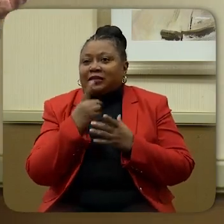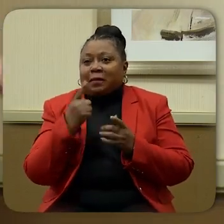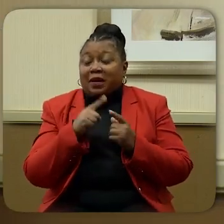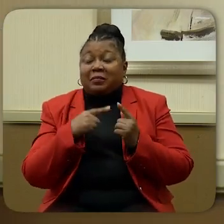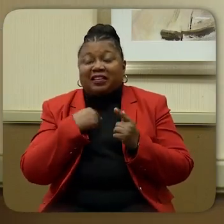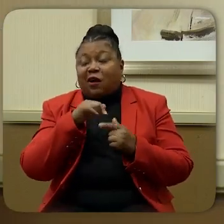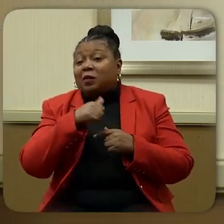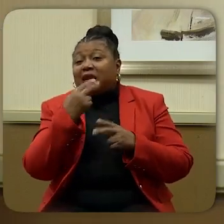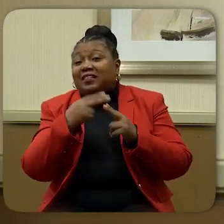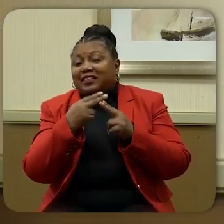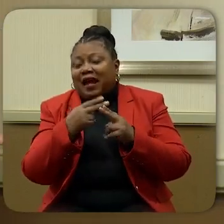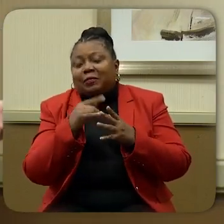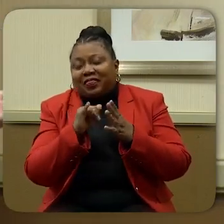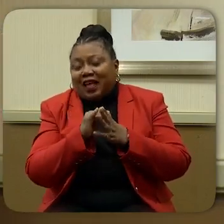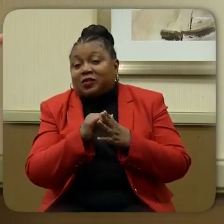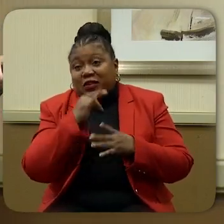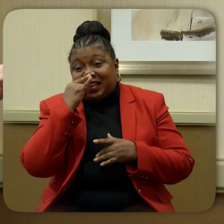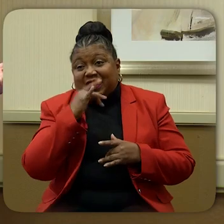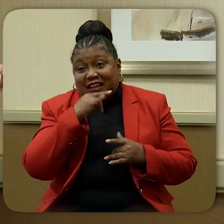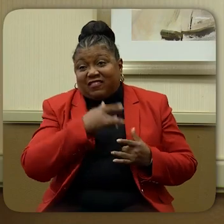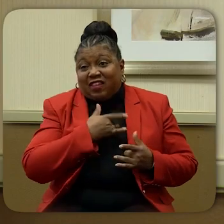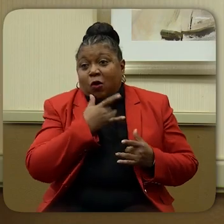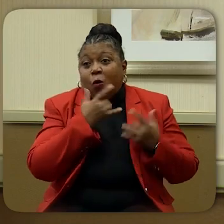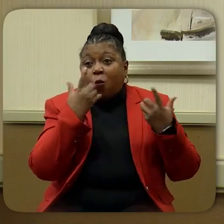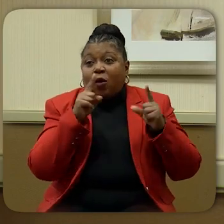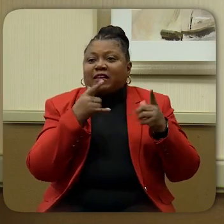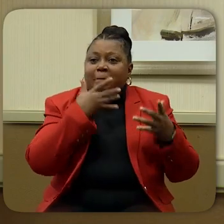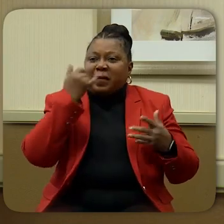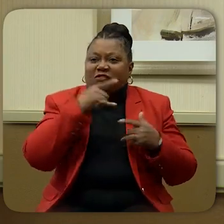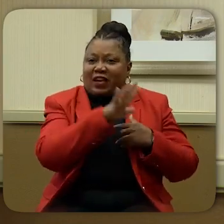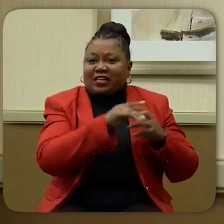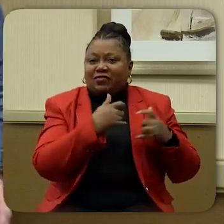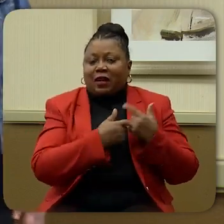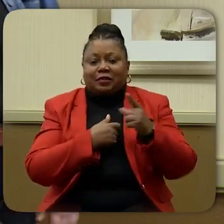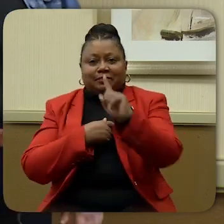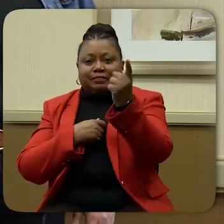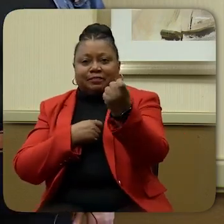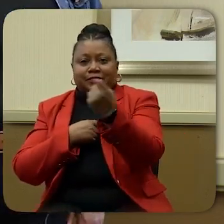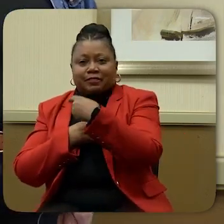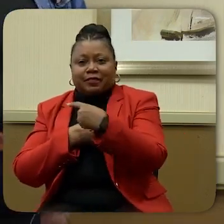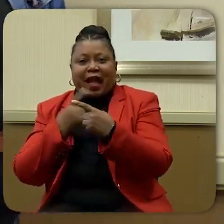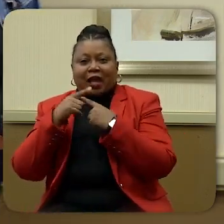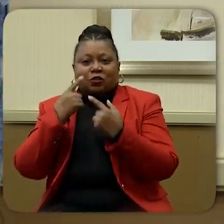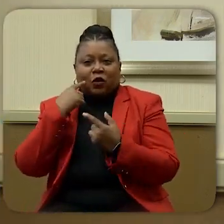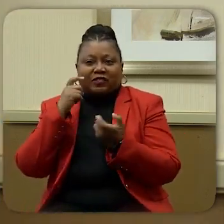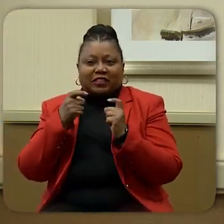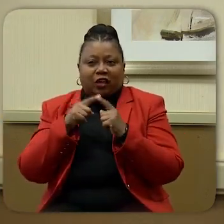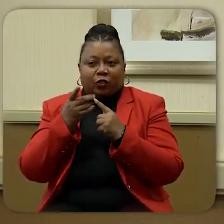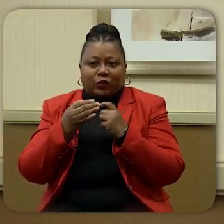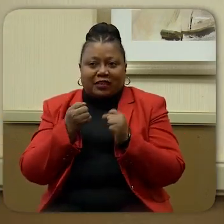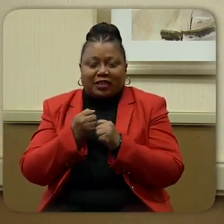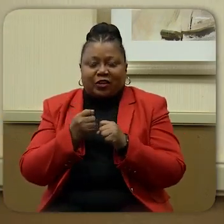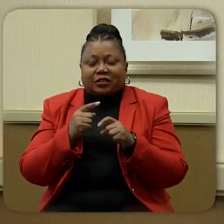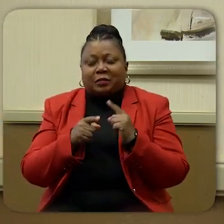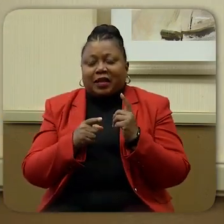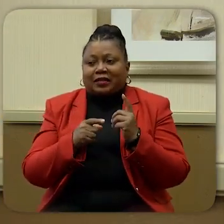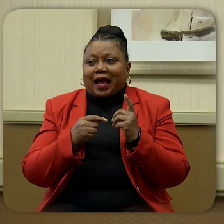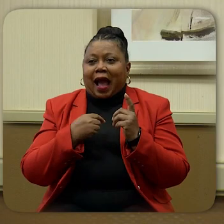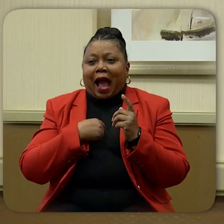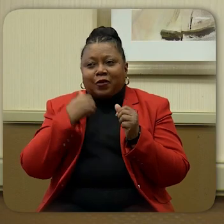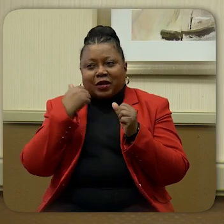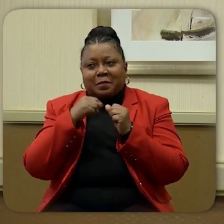that's what that kid felt would work best for his family. I'm not sure if this has changed over the years, but